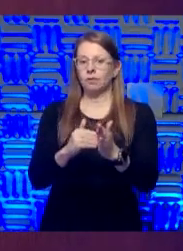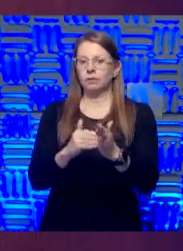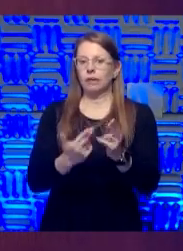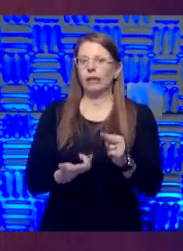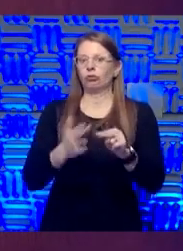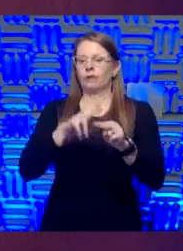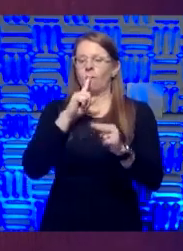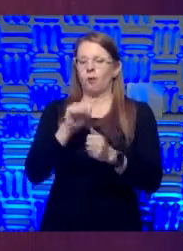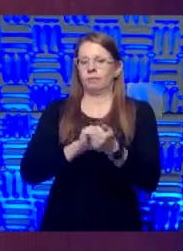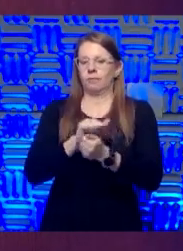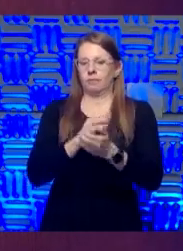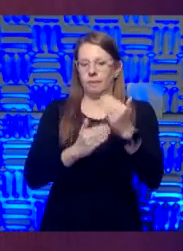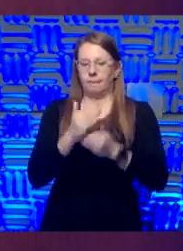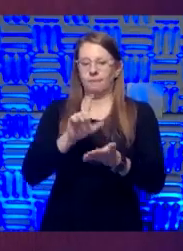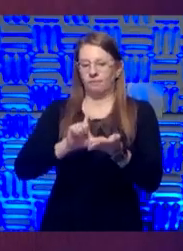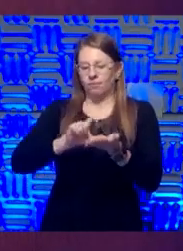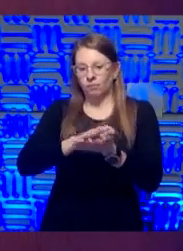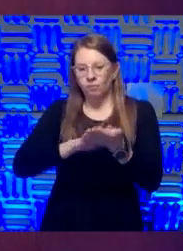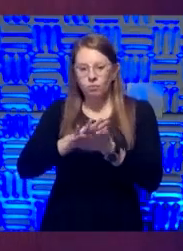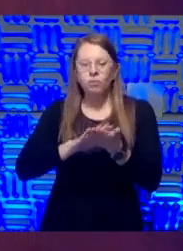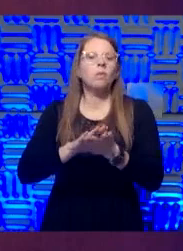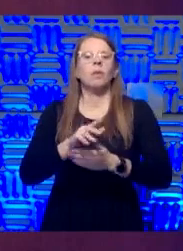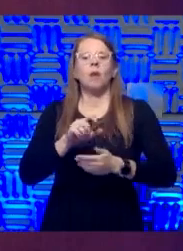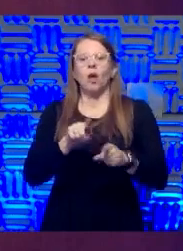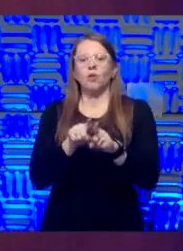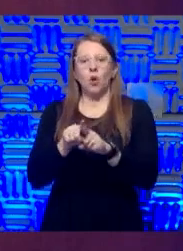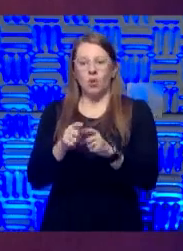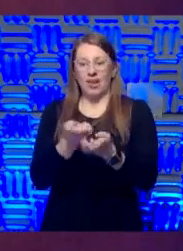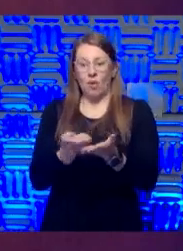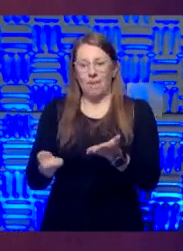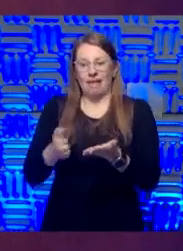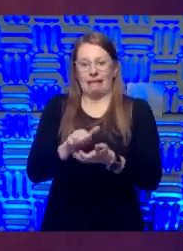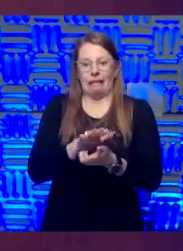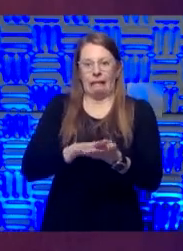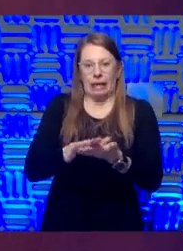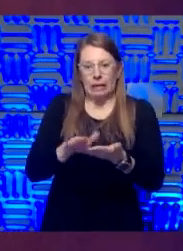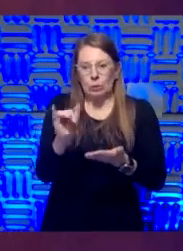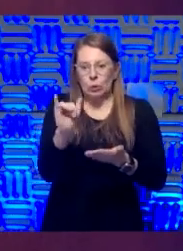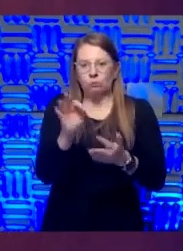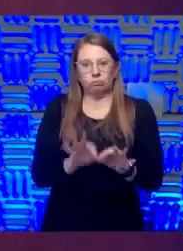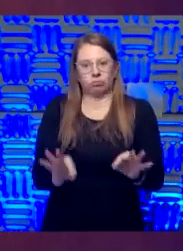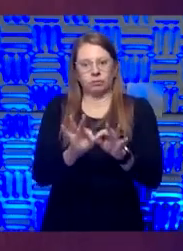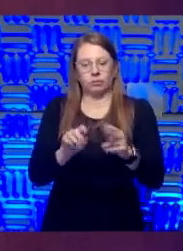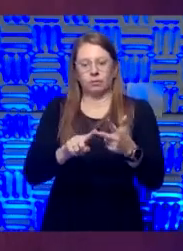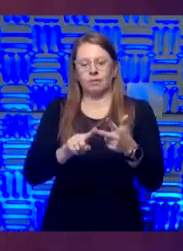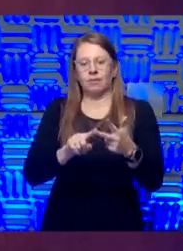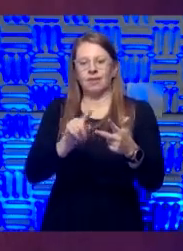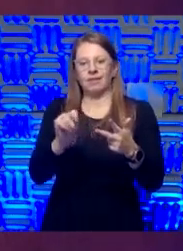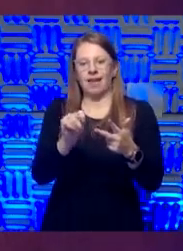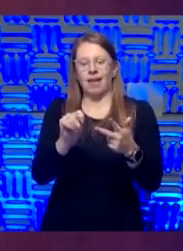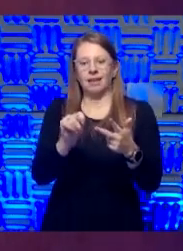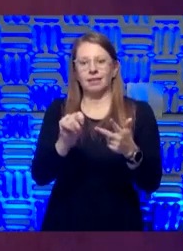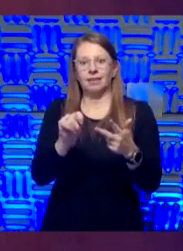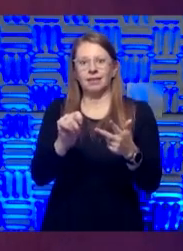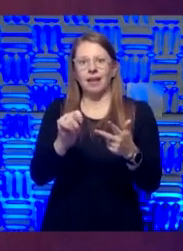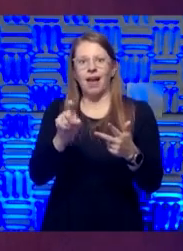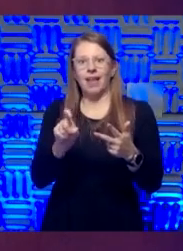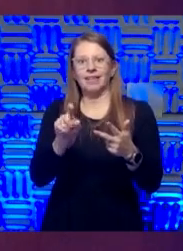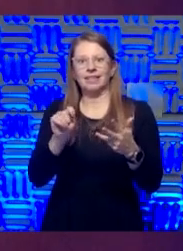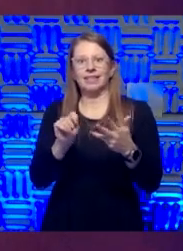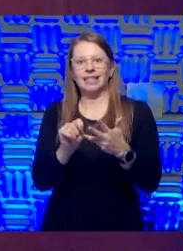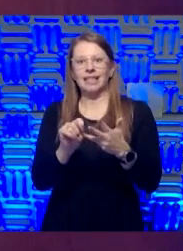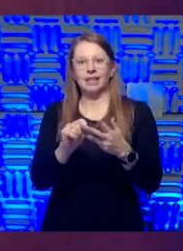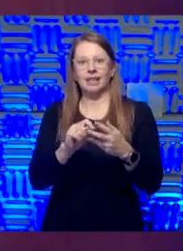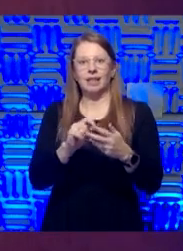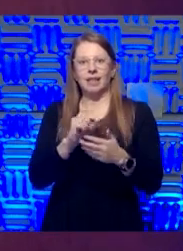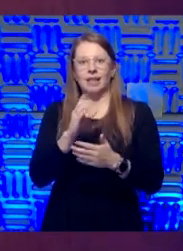washing and gelling and cleaning equipment in our environment. All very important. The XT is keep your hands